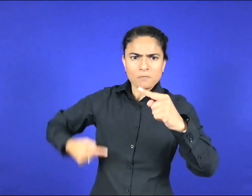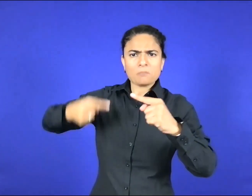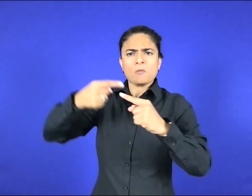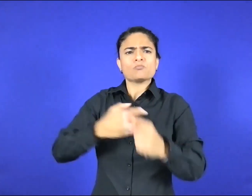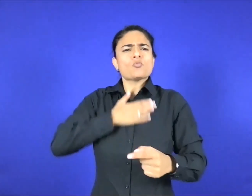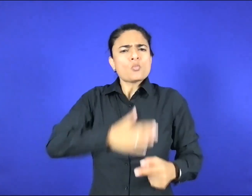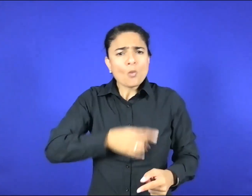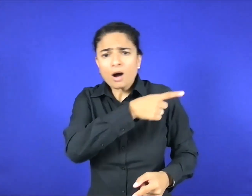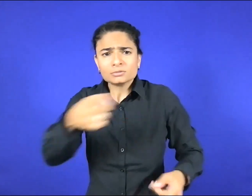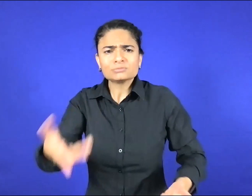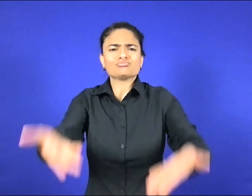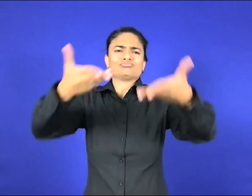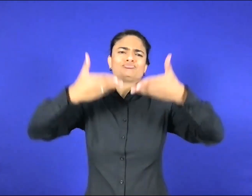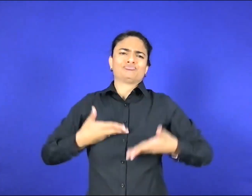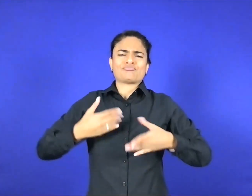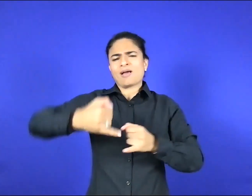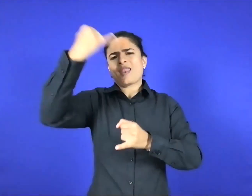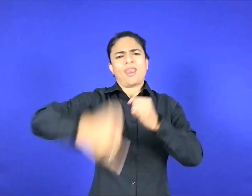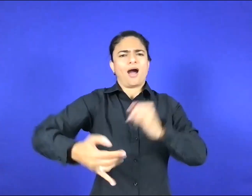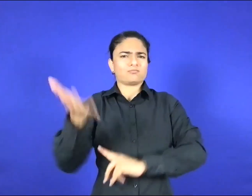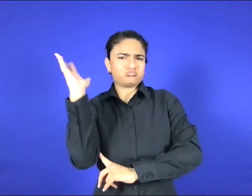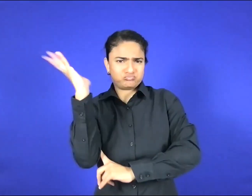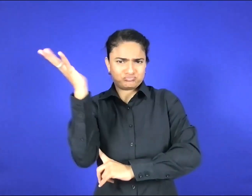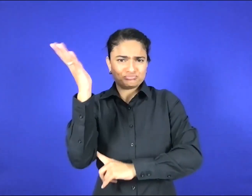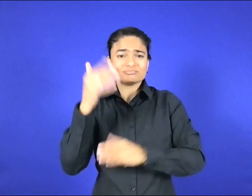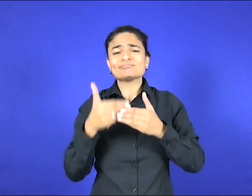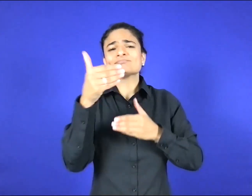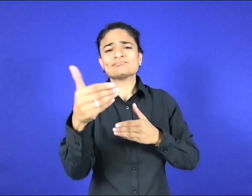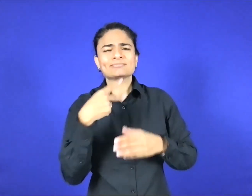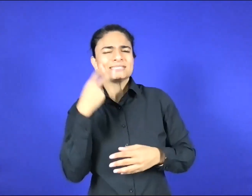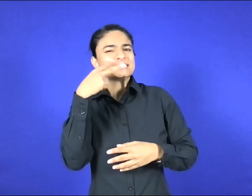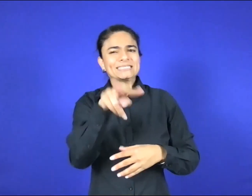Okay, thank you. Thank you. Thank you to all the speakers.